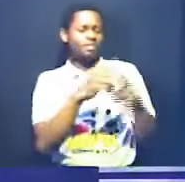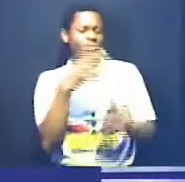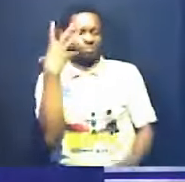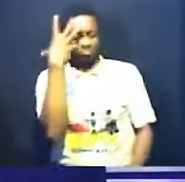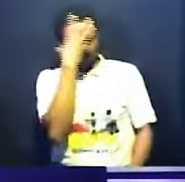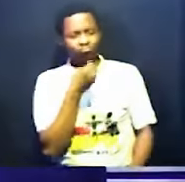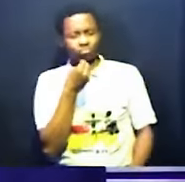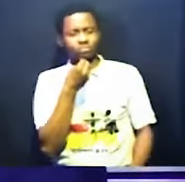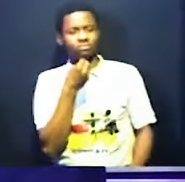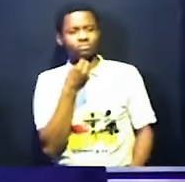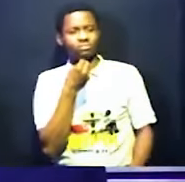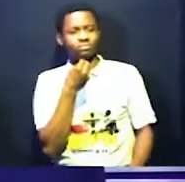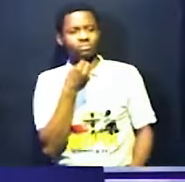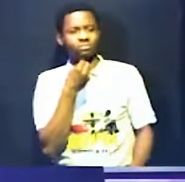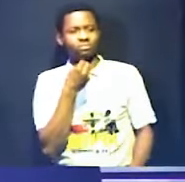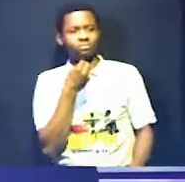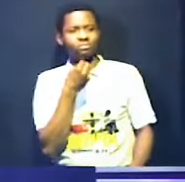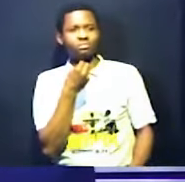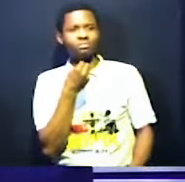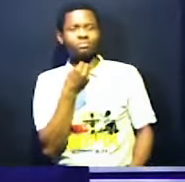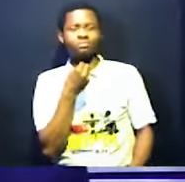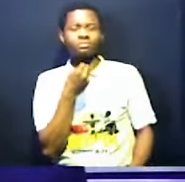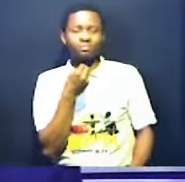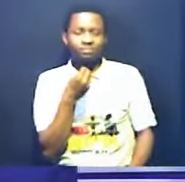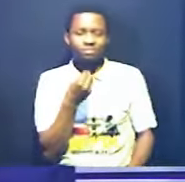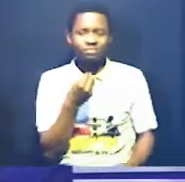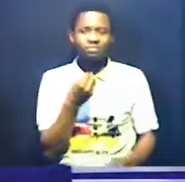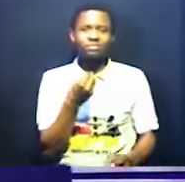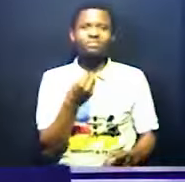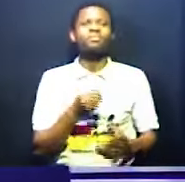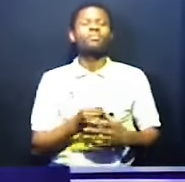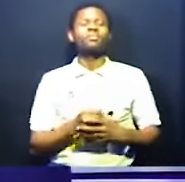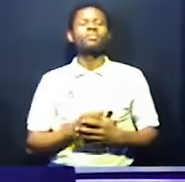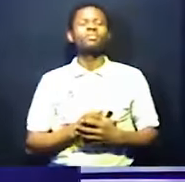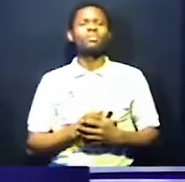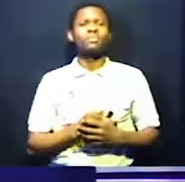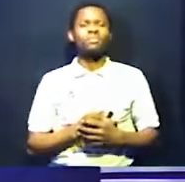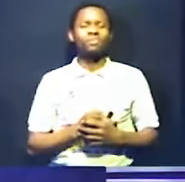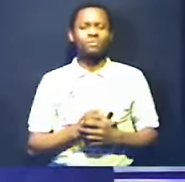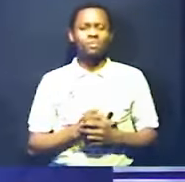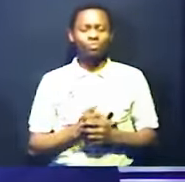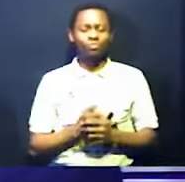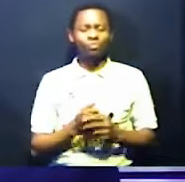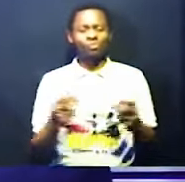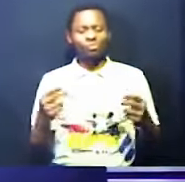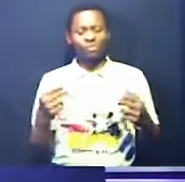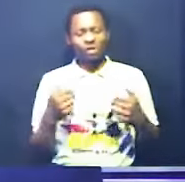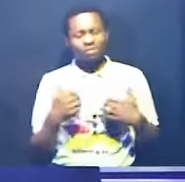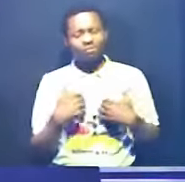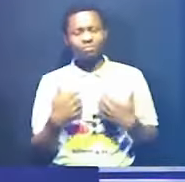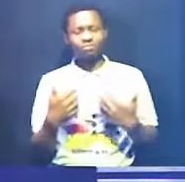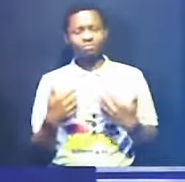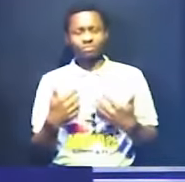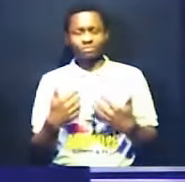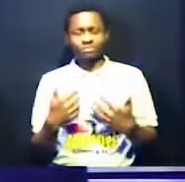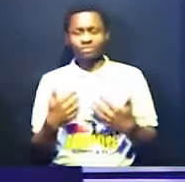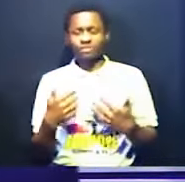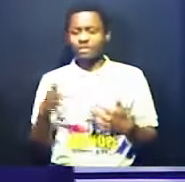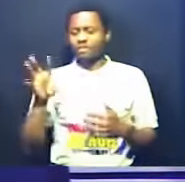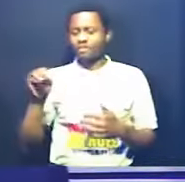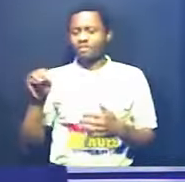hine. Na osiesie ni tia sienam, ne upon cosote four, ne a merima edunuma, wobe bon